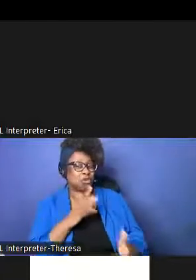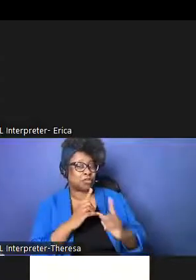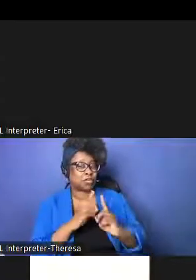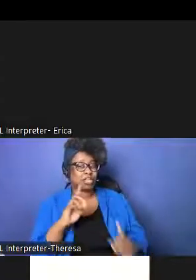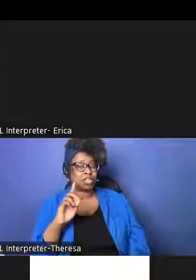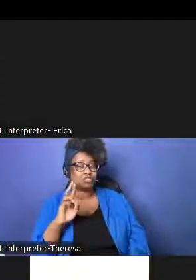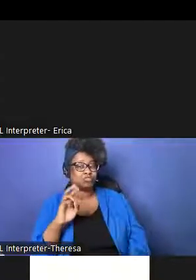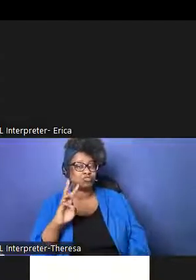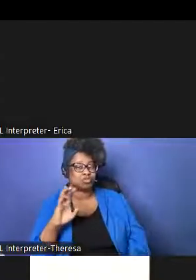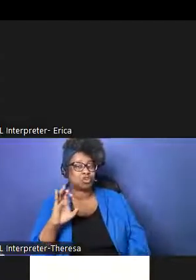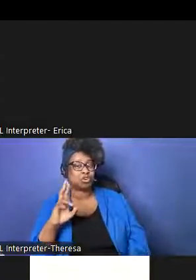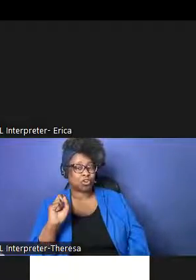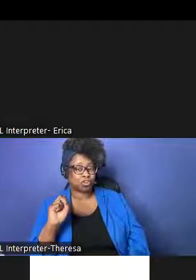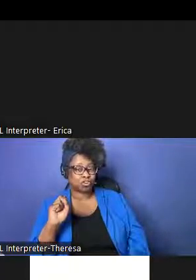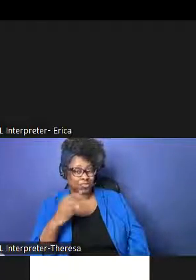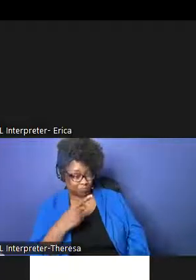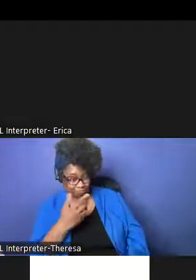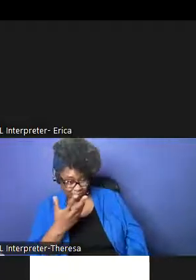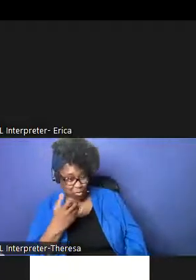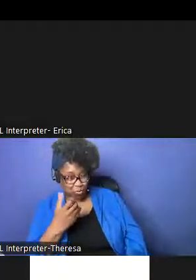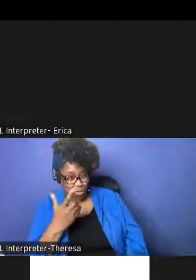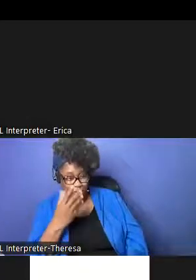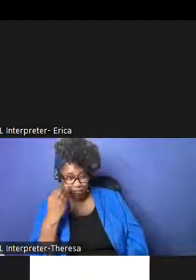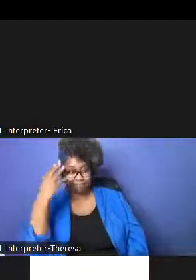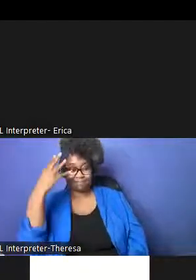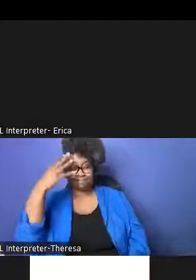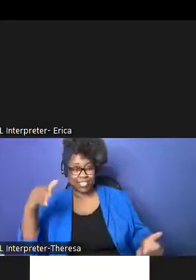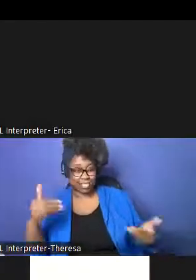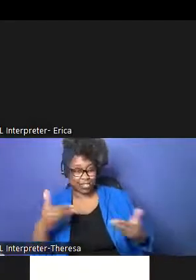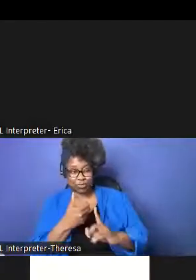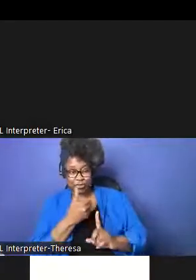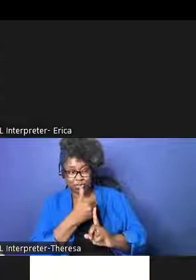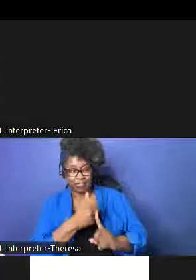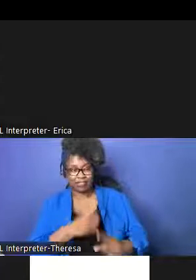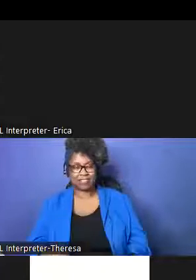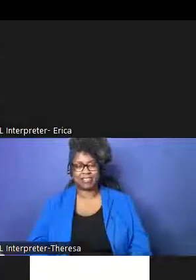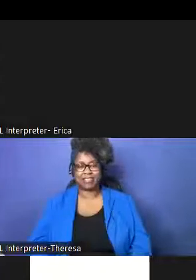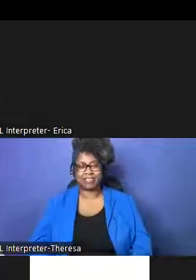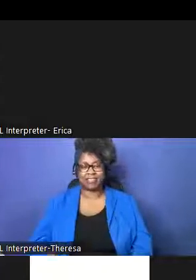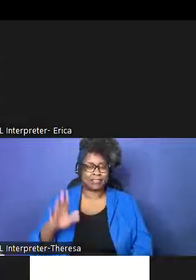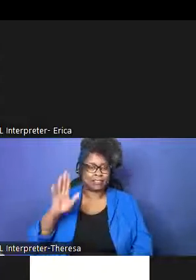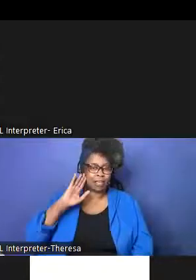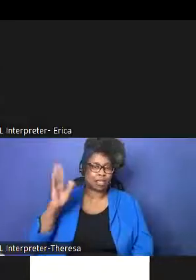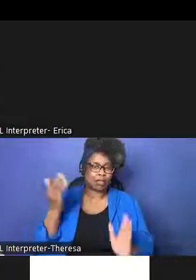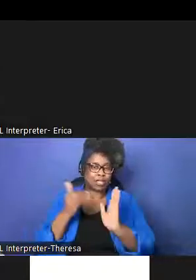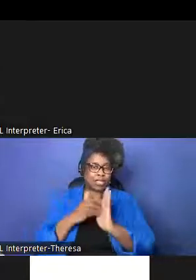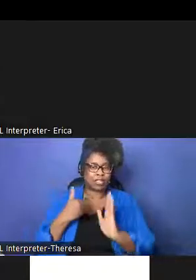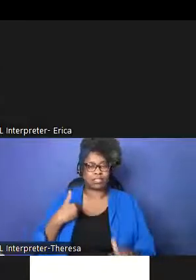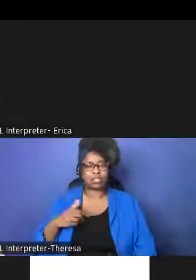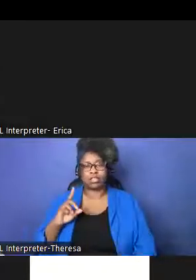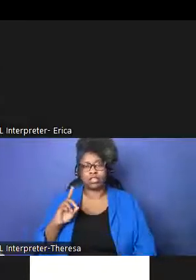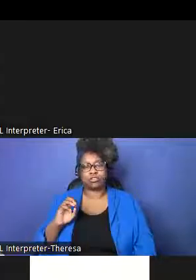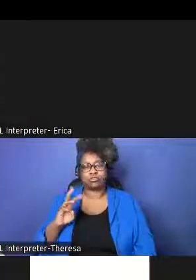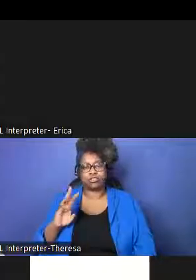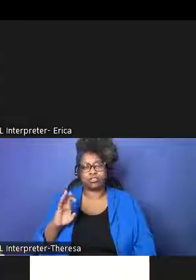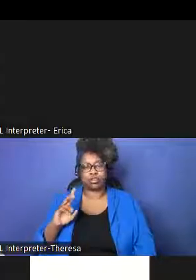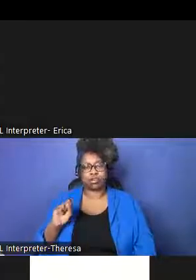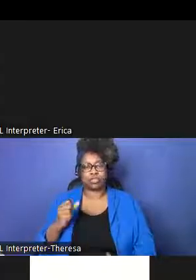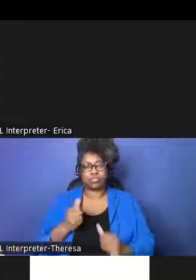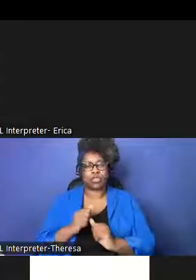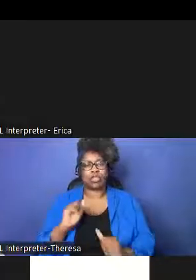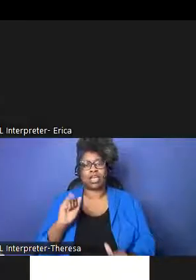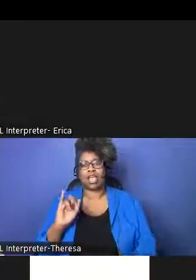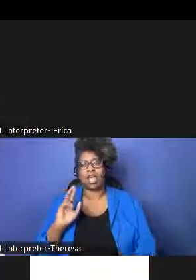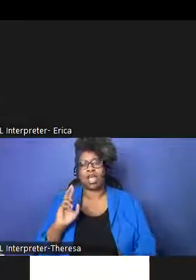little bit earlier. Drew, do you want to come on and formally introduce yourself? Hello again. I'm Drew Curtis with Ironbound Community